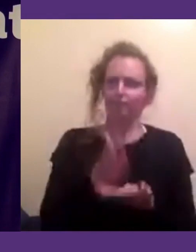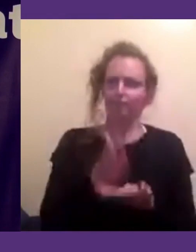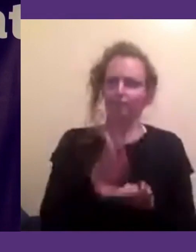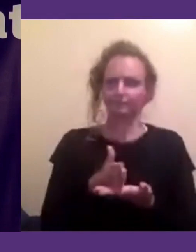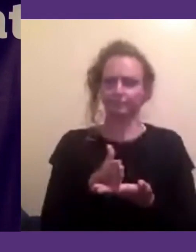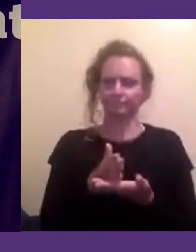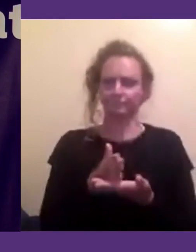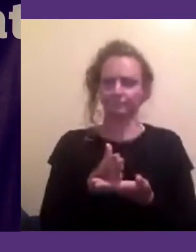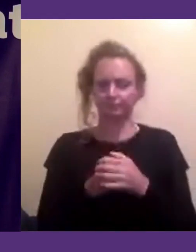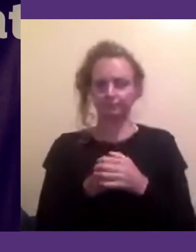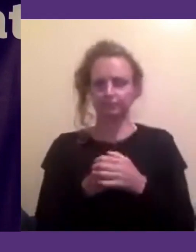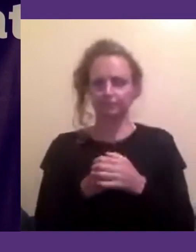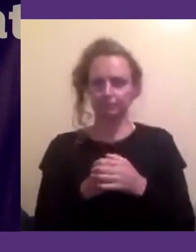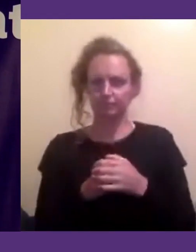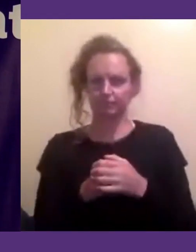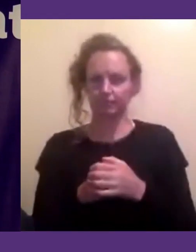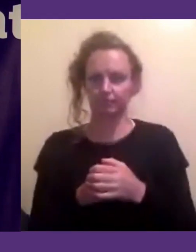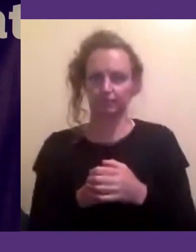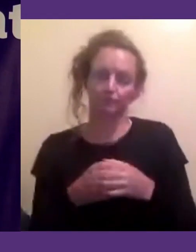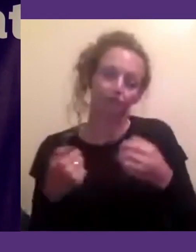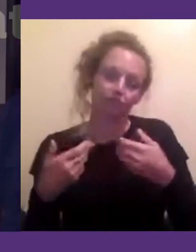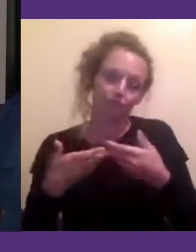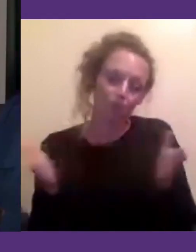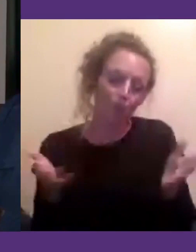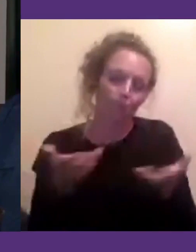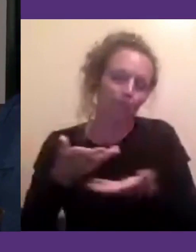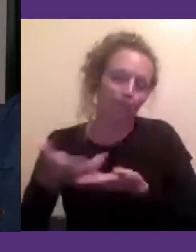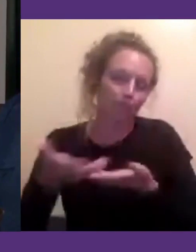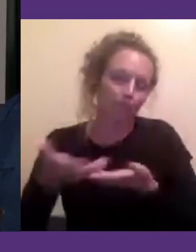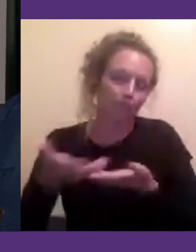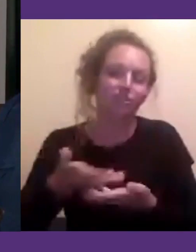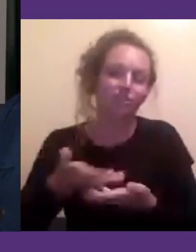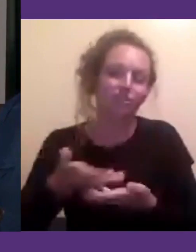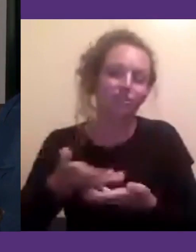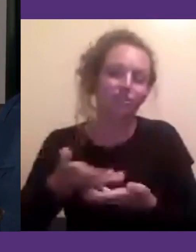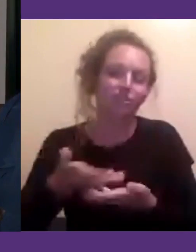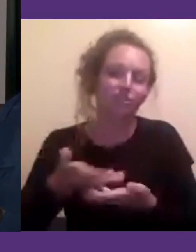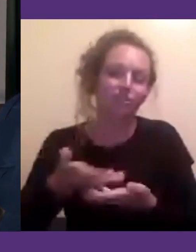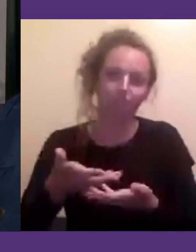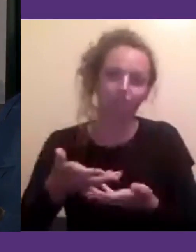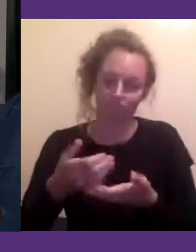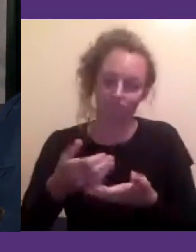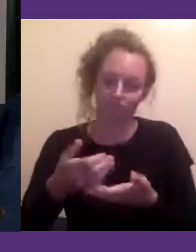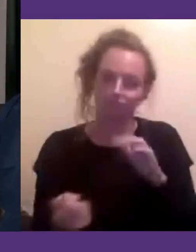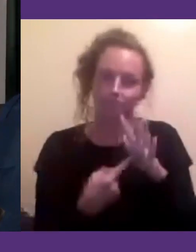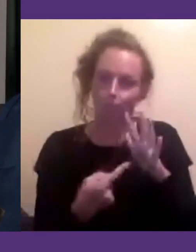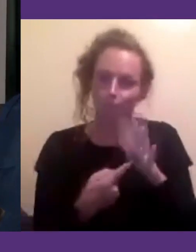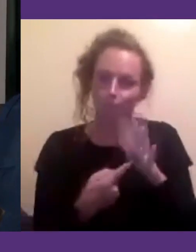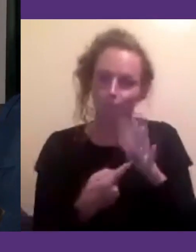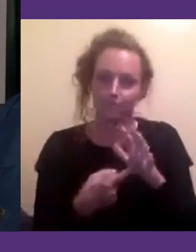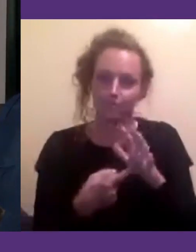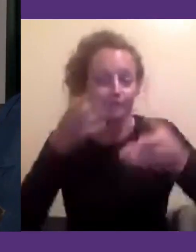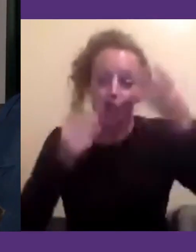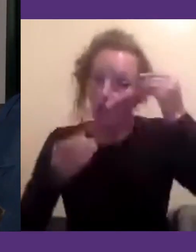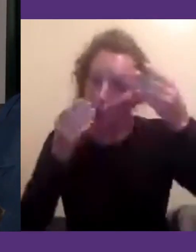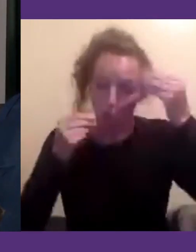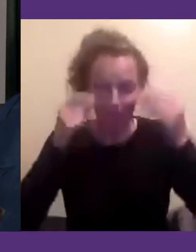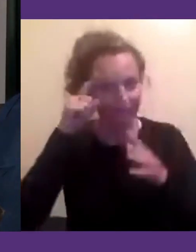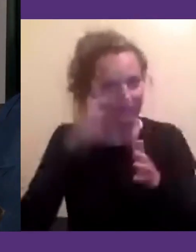people as well. It's like a learning experience, isn't it? No one's perfect, is what I think. But if we're actively learning